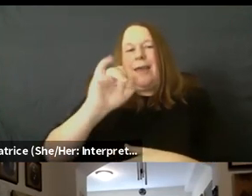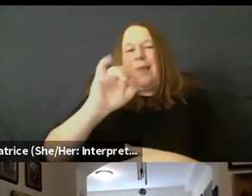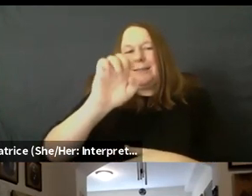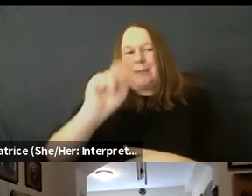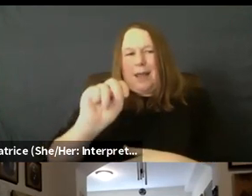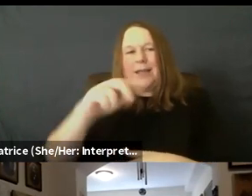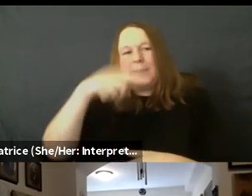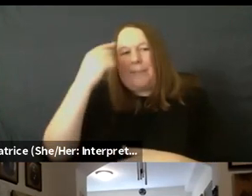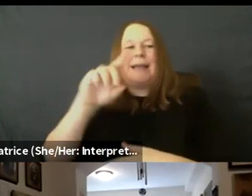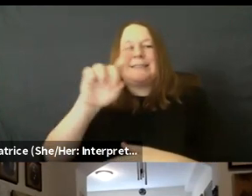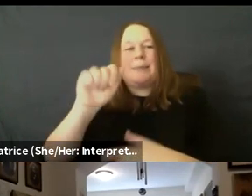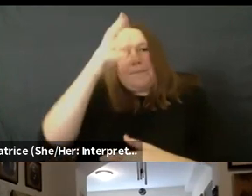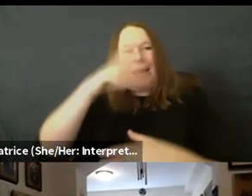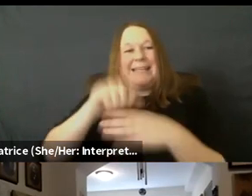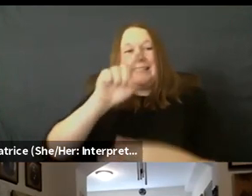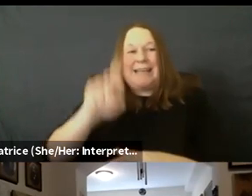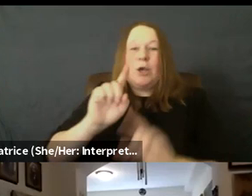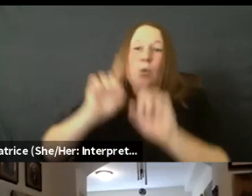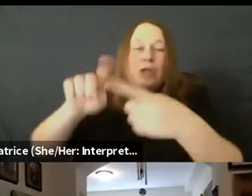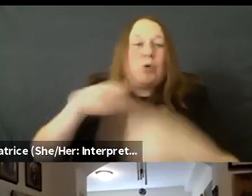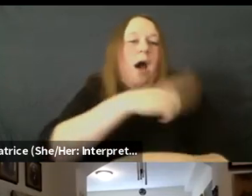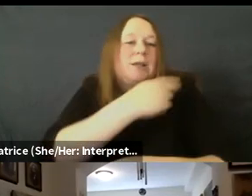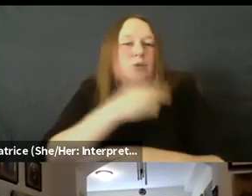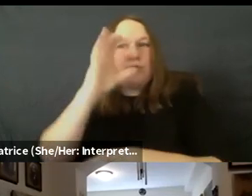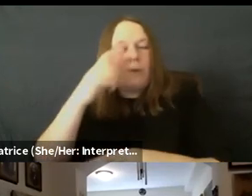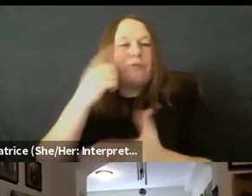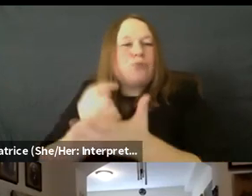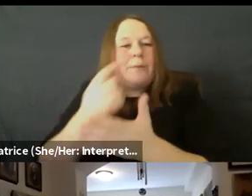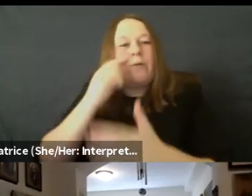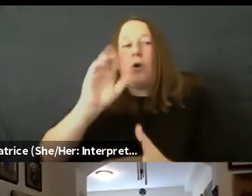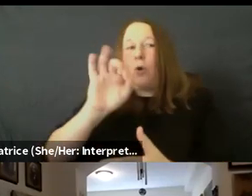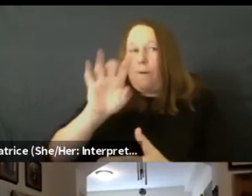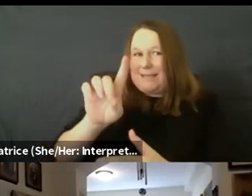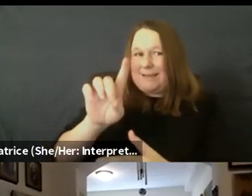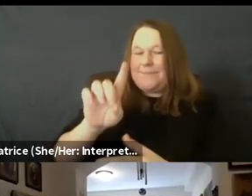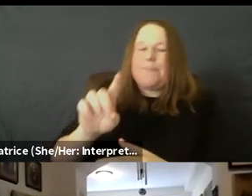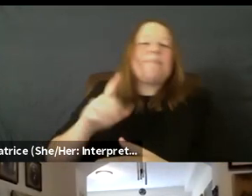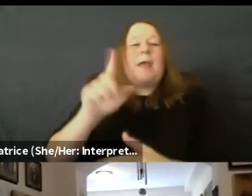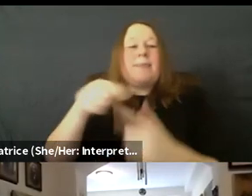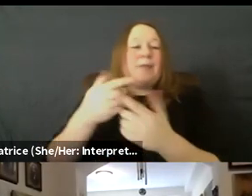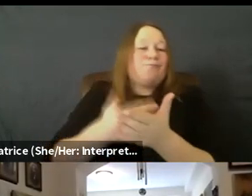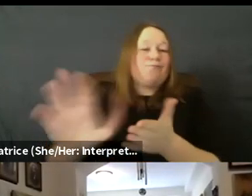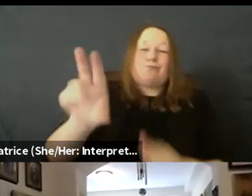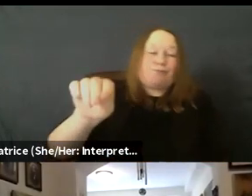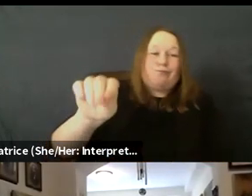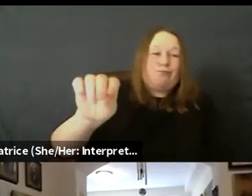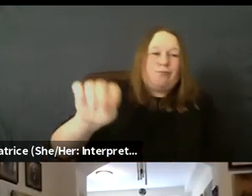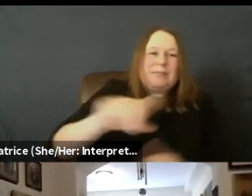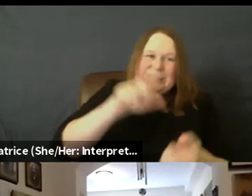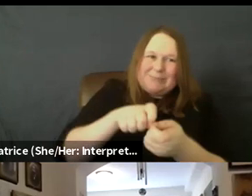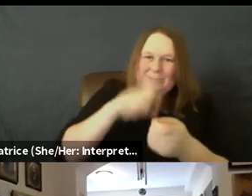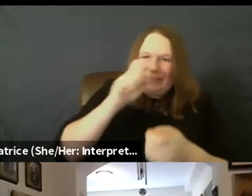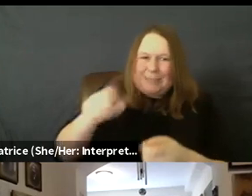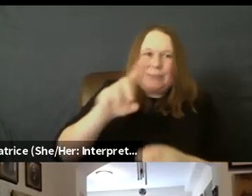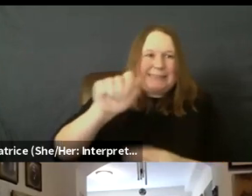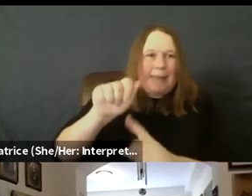in Texas, who went to the hospital to seek treatment for COVID and was turned away specifically because he